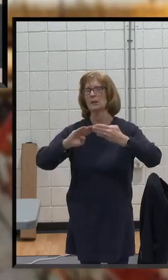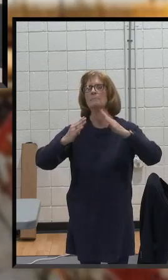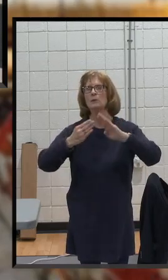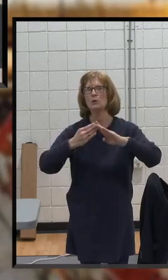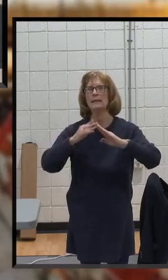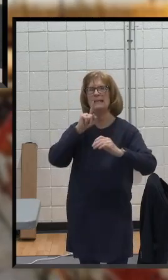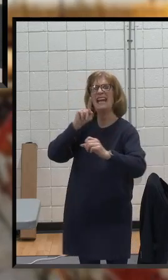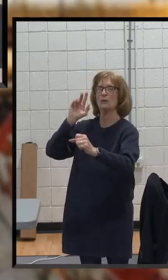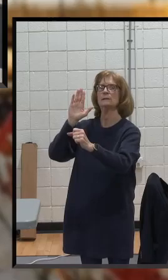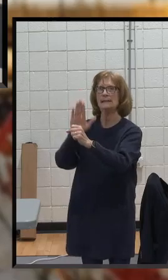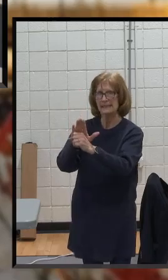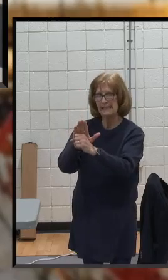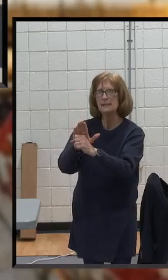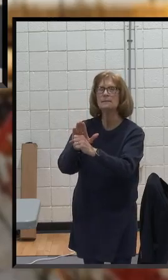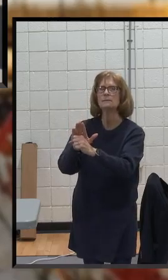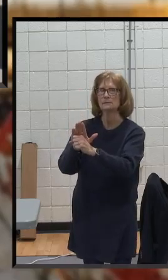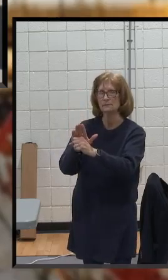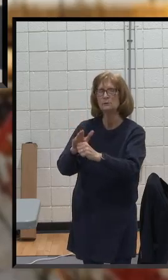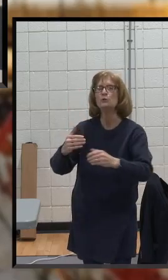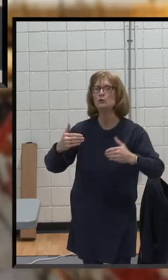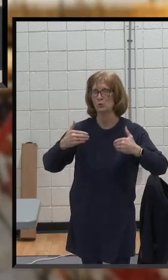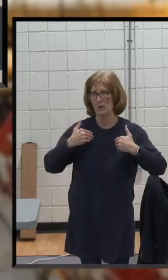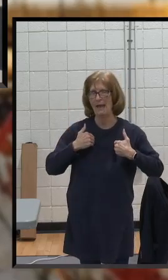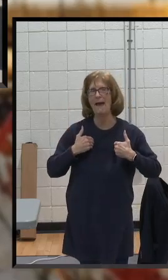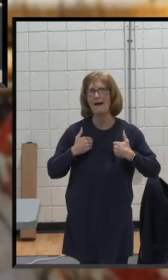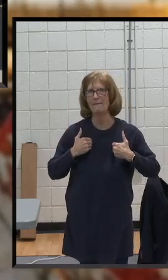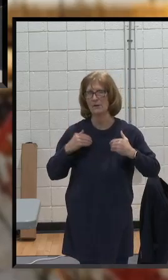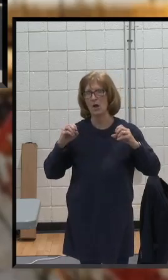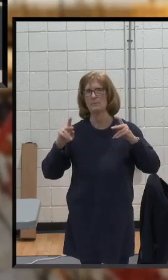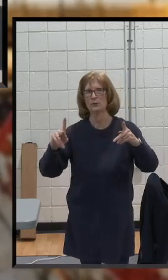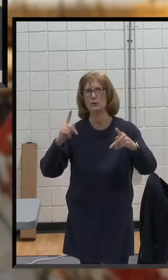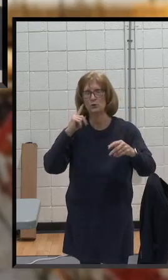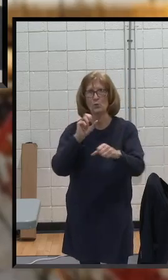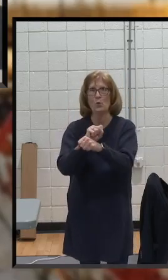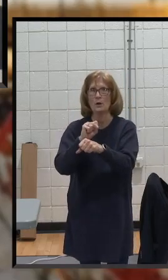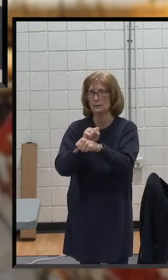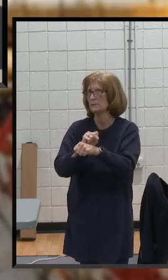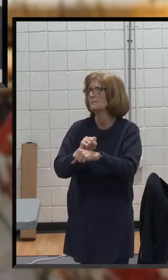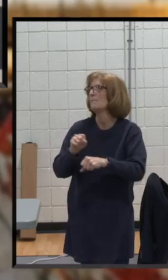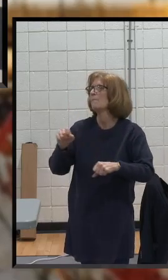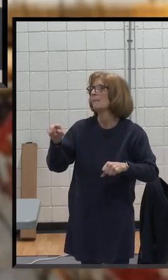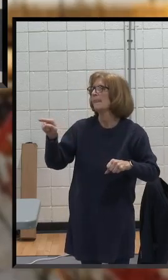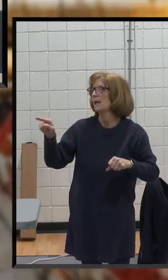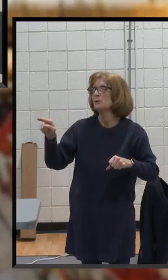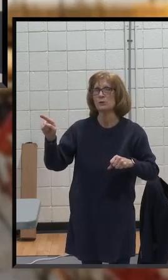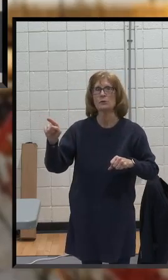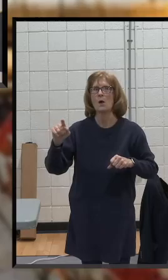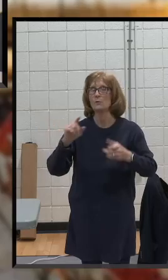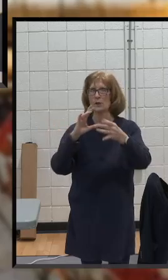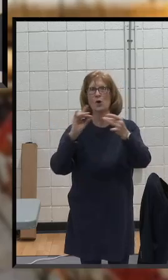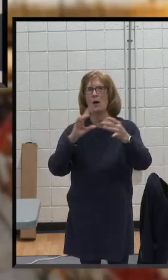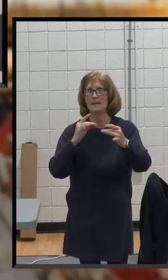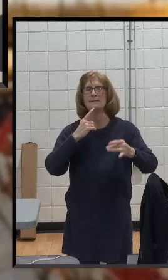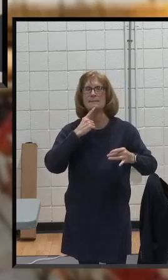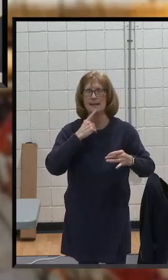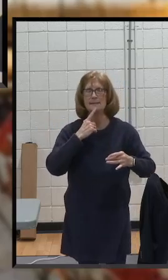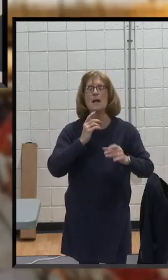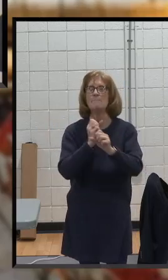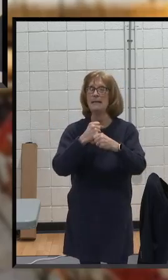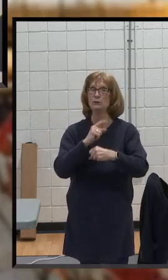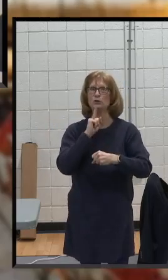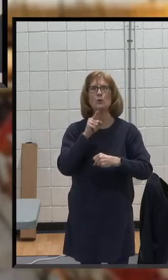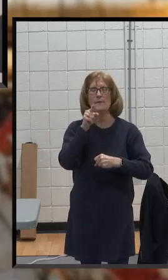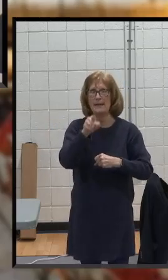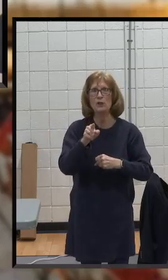that. So the comment is to make part of the bid project to incorporate, Bid is